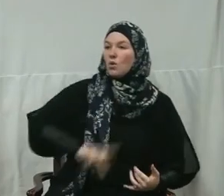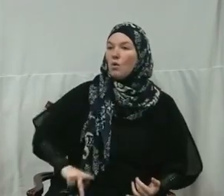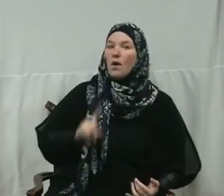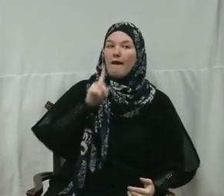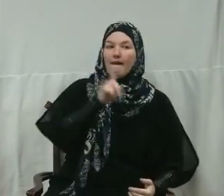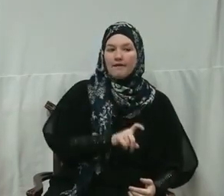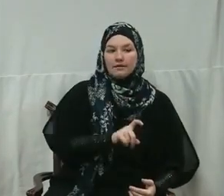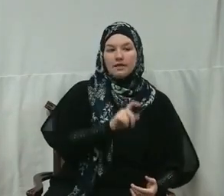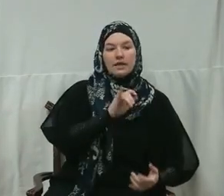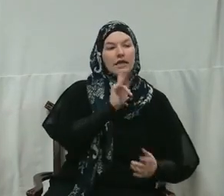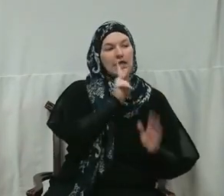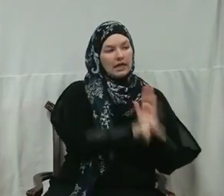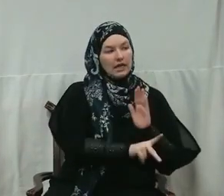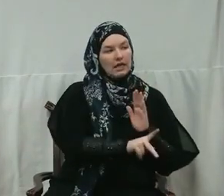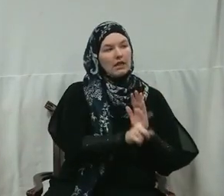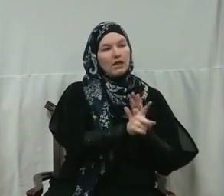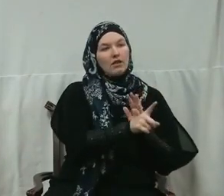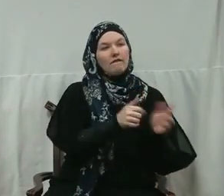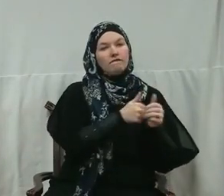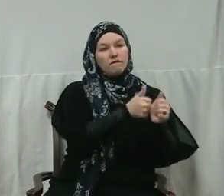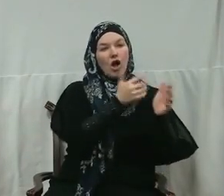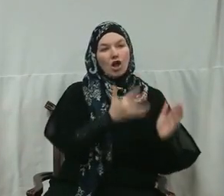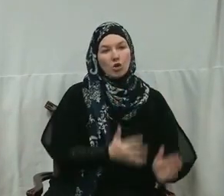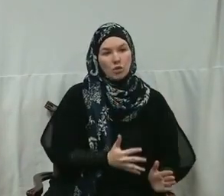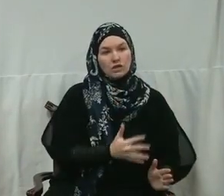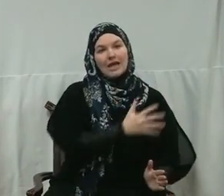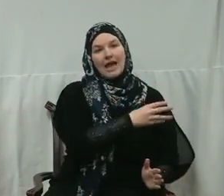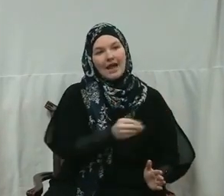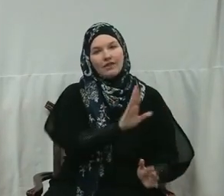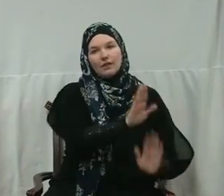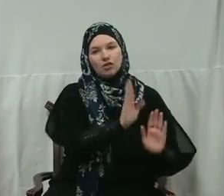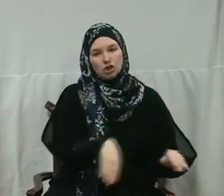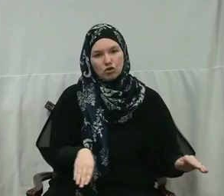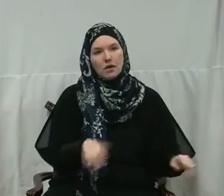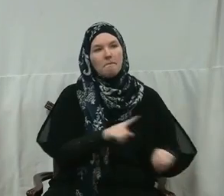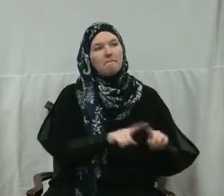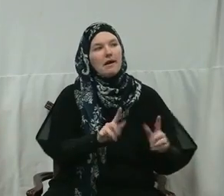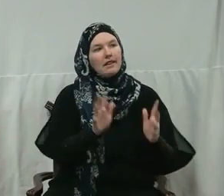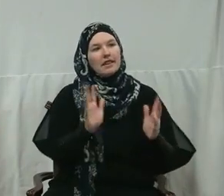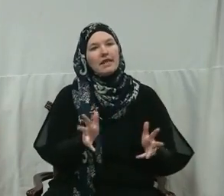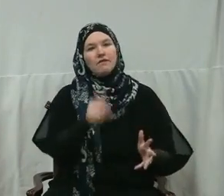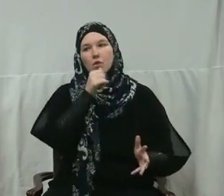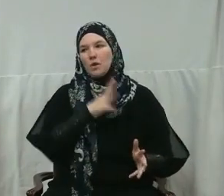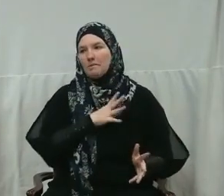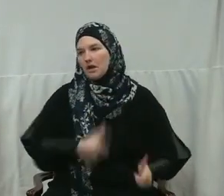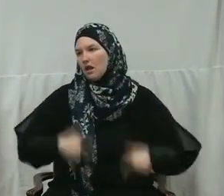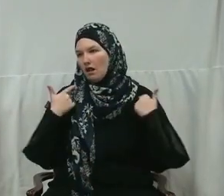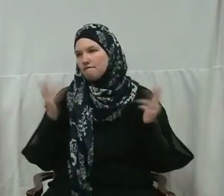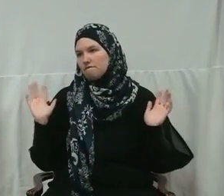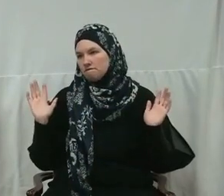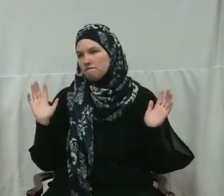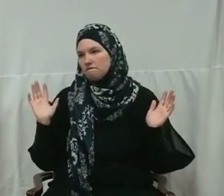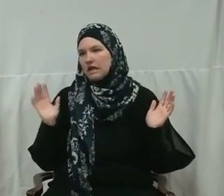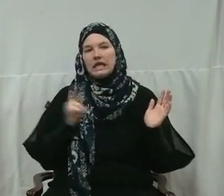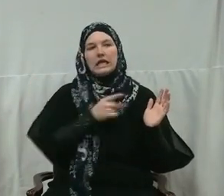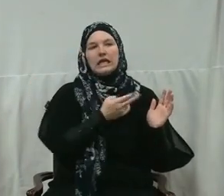that kill those followers of his and their children, but leave the women alive. He